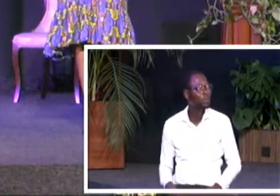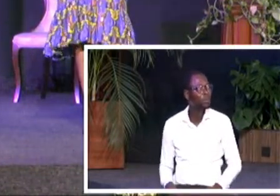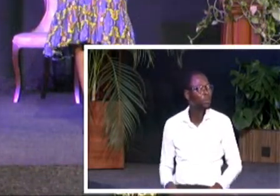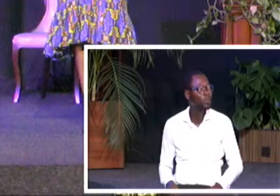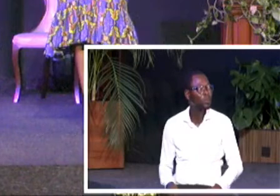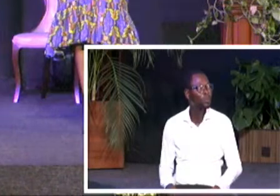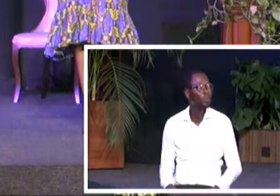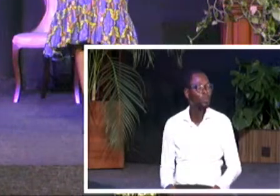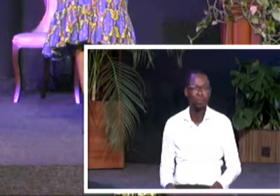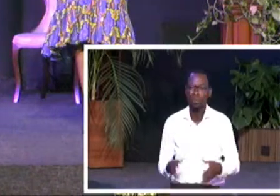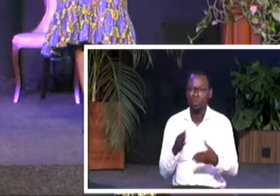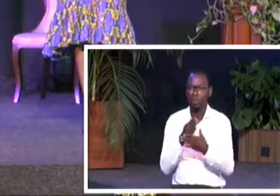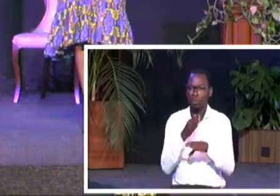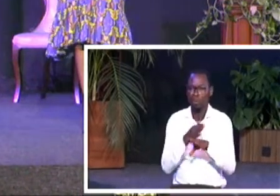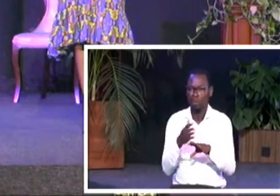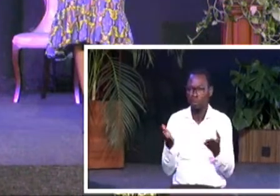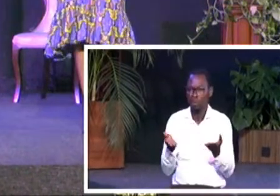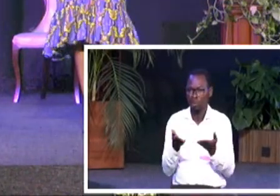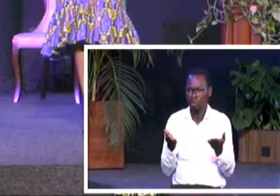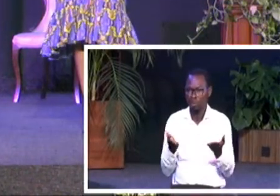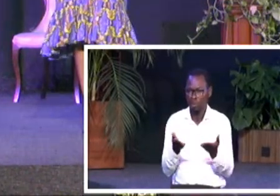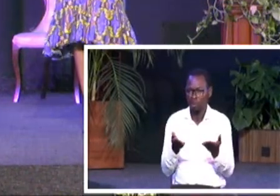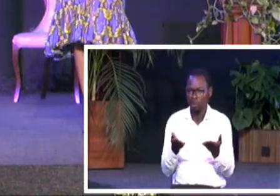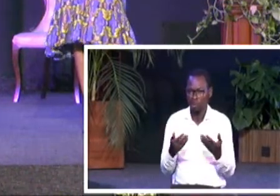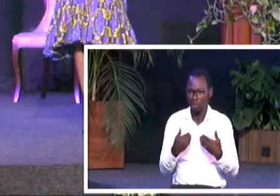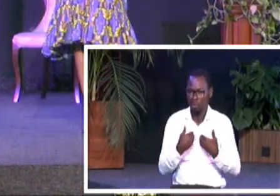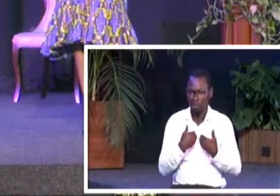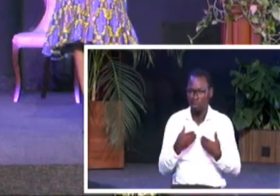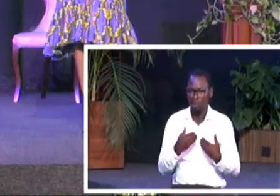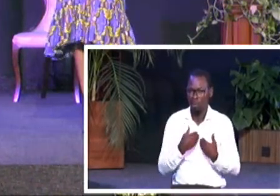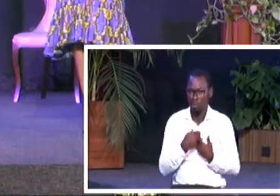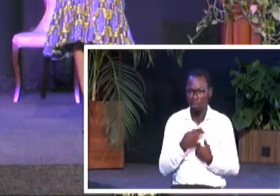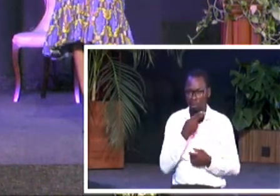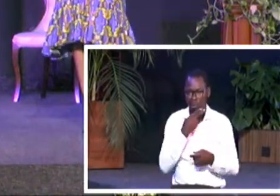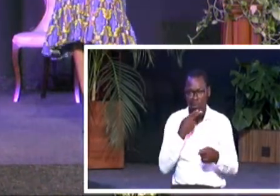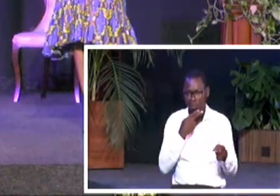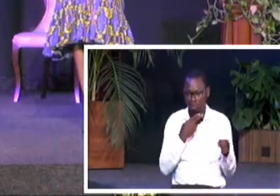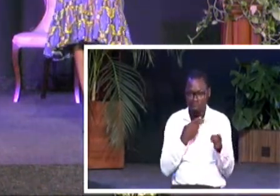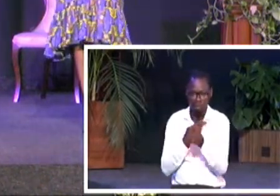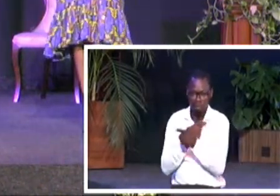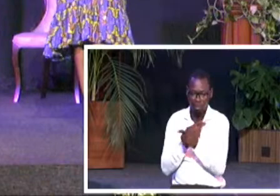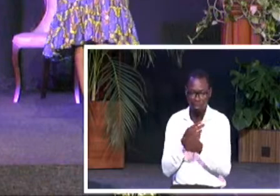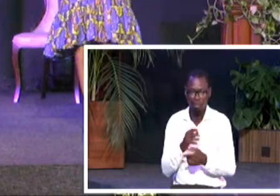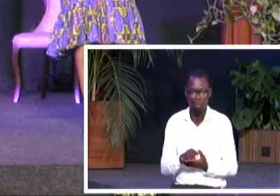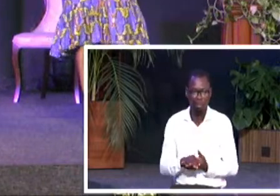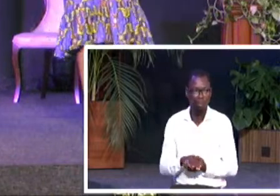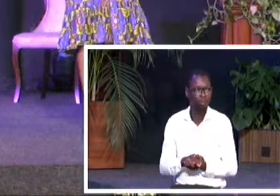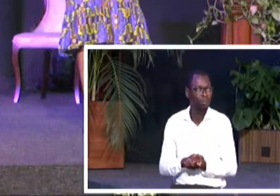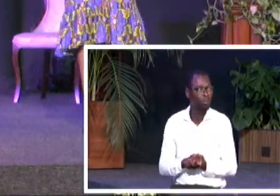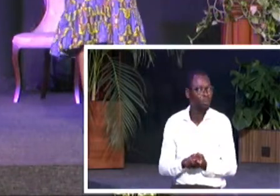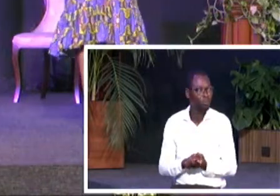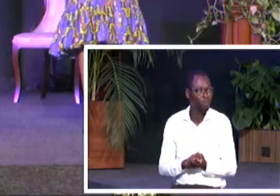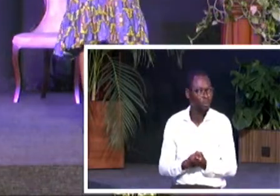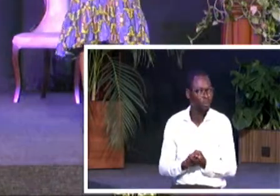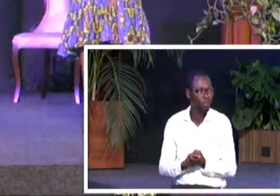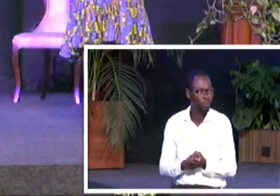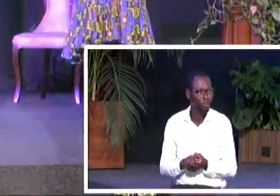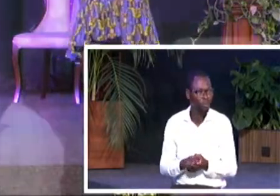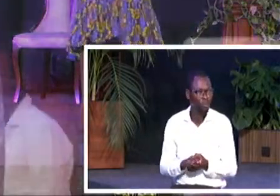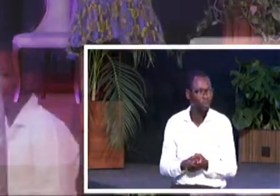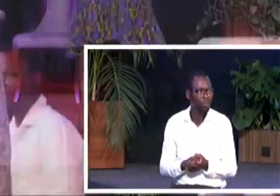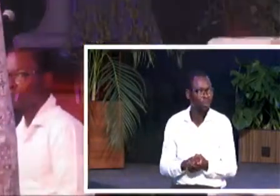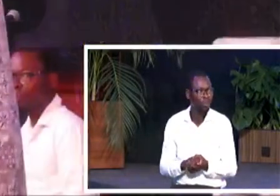a wonderful setup for a refreshment and a cocktail interaction with all the CEOs here. We are so privileged today to have